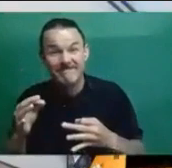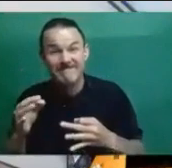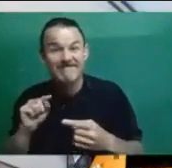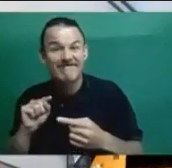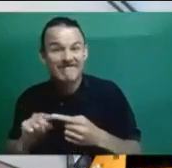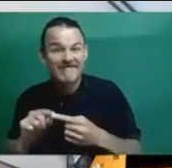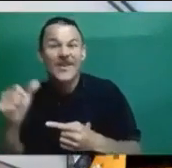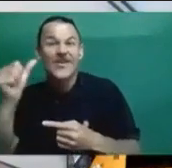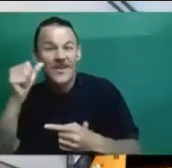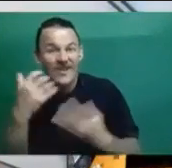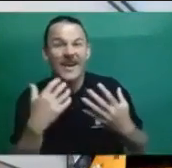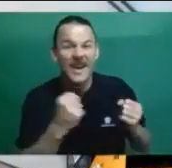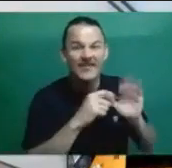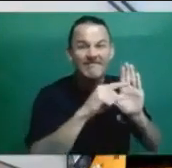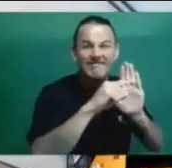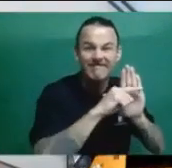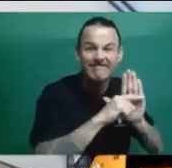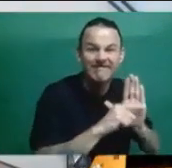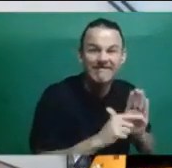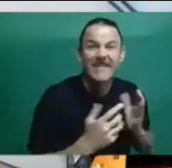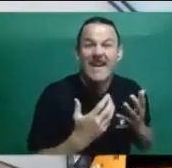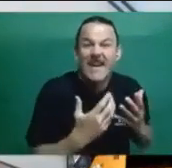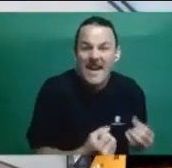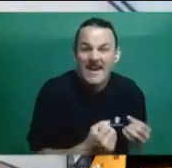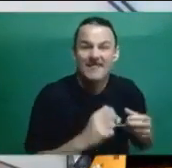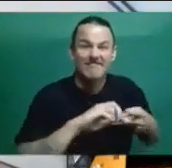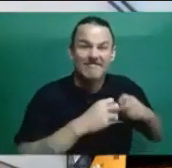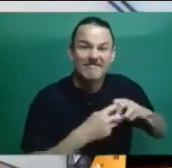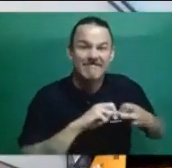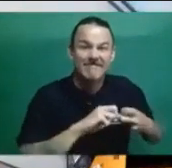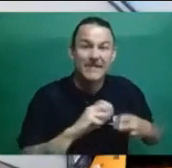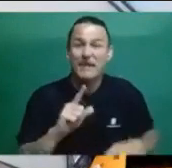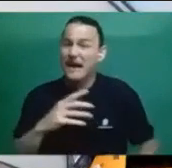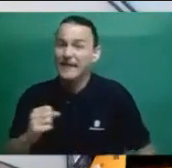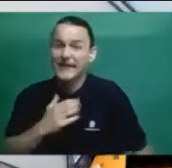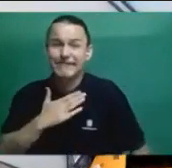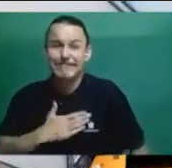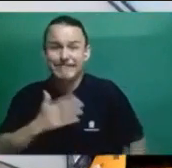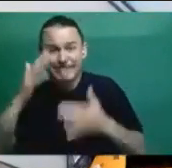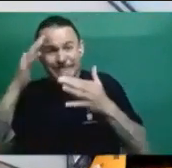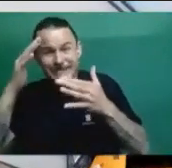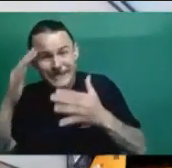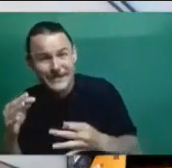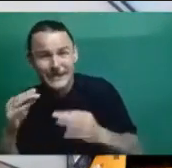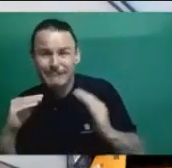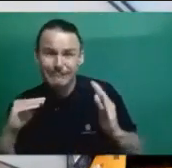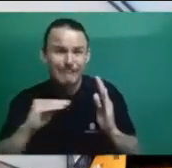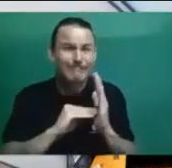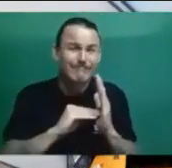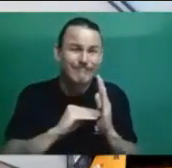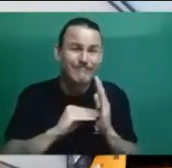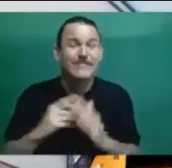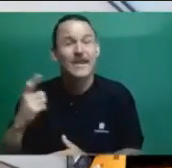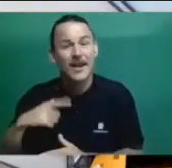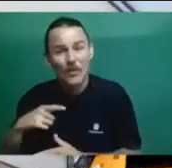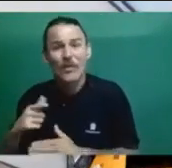that's why National Cabinet, as a cabinet of unity, a unique forum has weighed these issues up very, very